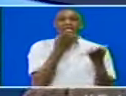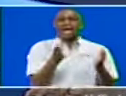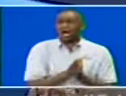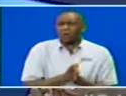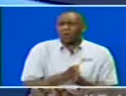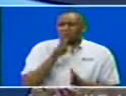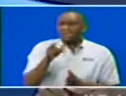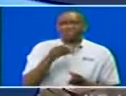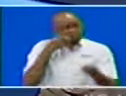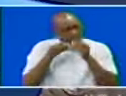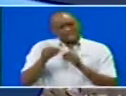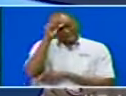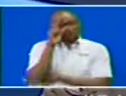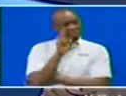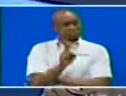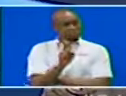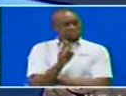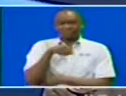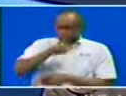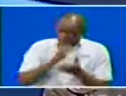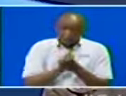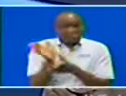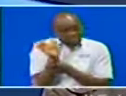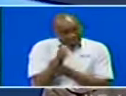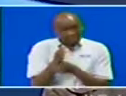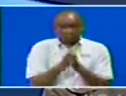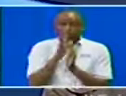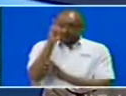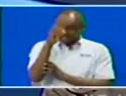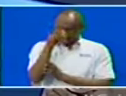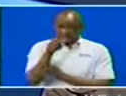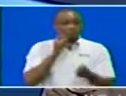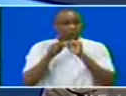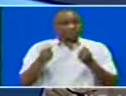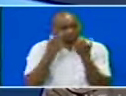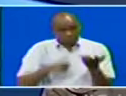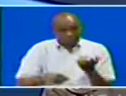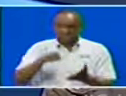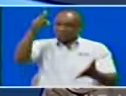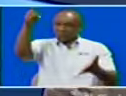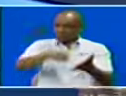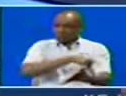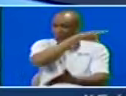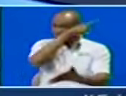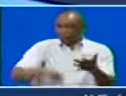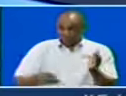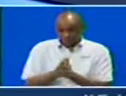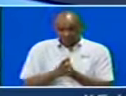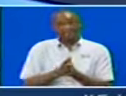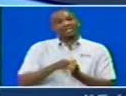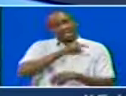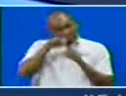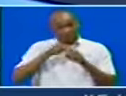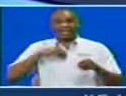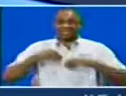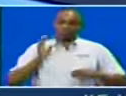Now, Busia Governor Sospeter Ojaamong's win in Thursday's ODM gubernatorial race has been nullified by the party's National Elections